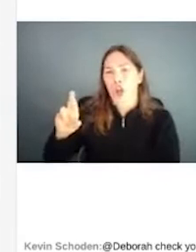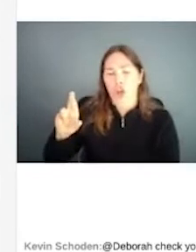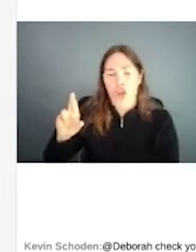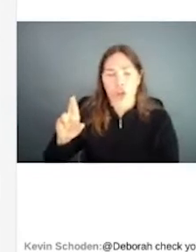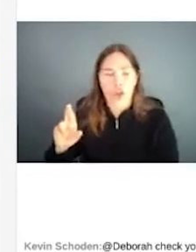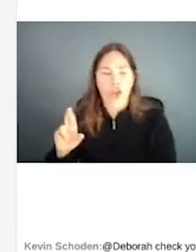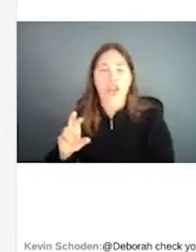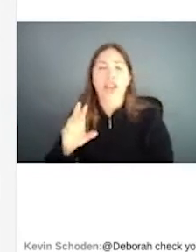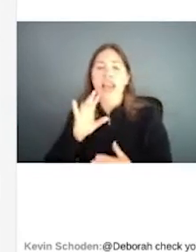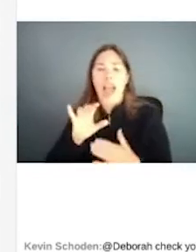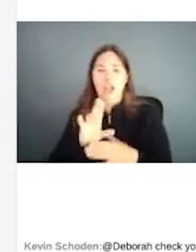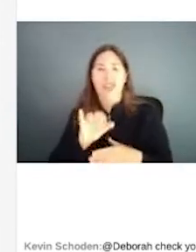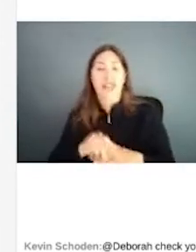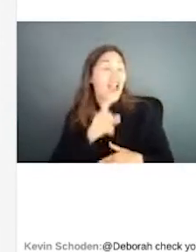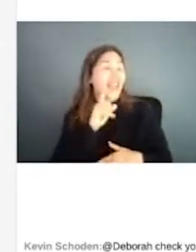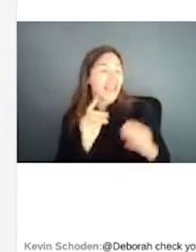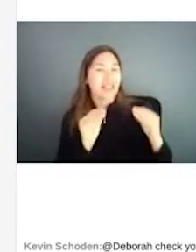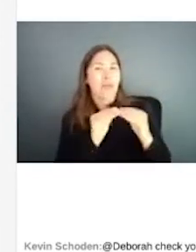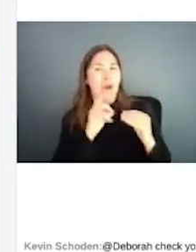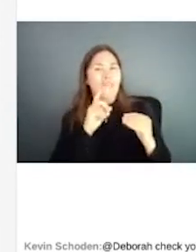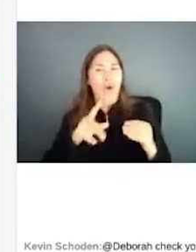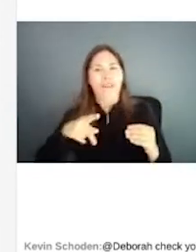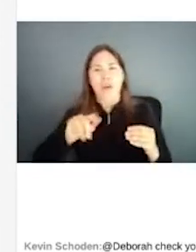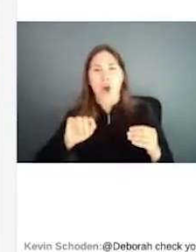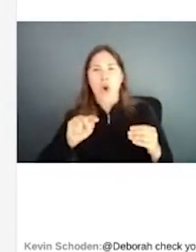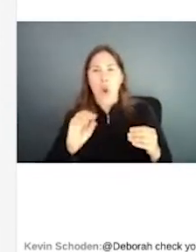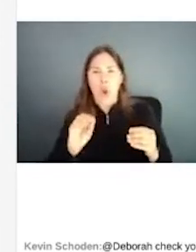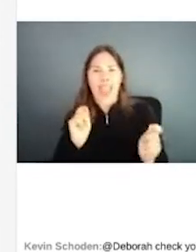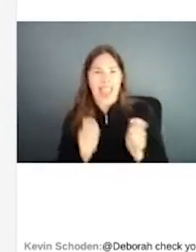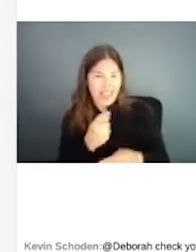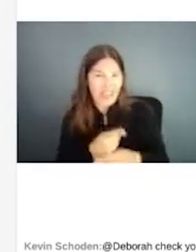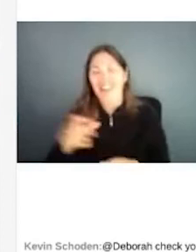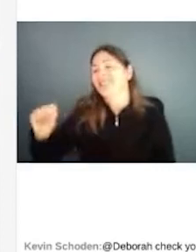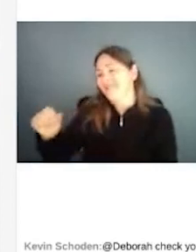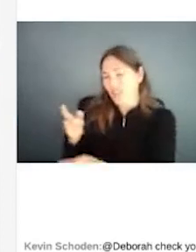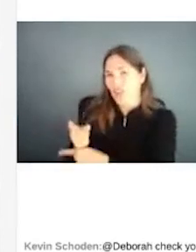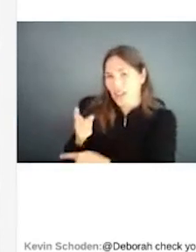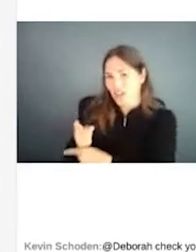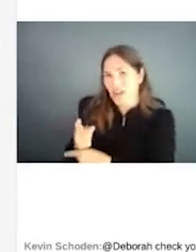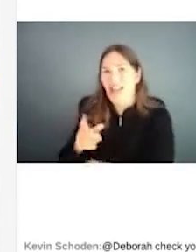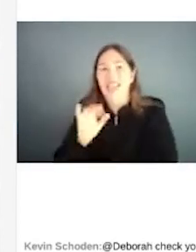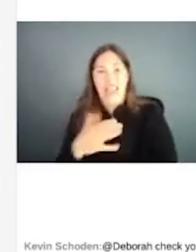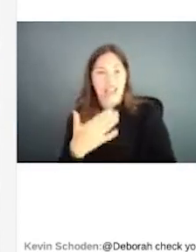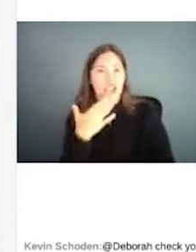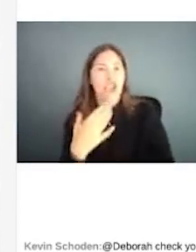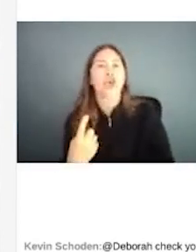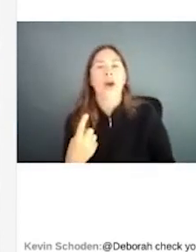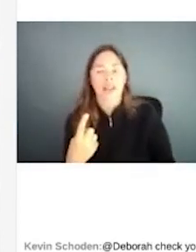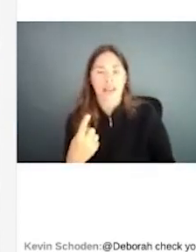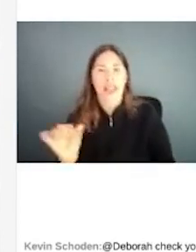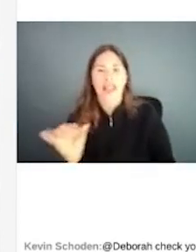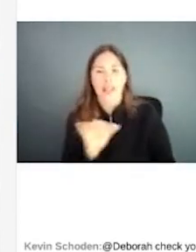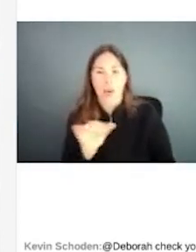Pixlr is a lot more towards photo editing, if I'm correct. Yeah, that's correct. Yeah, and that's a good one as well.